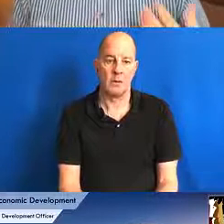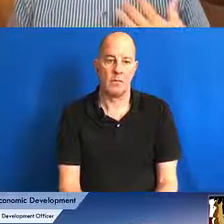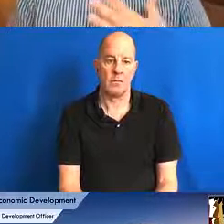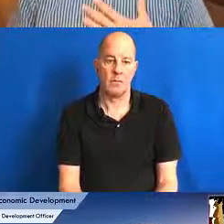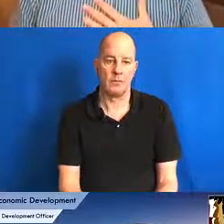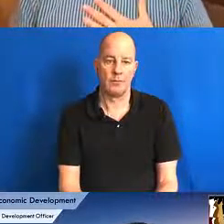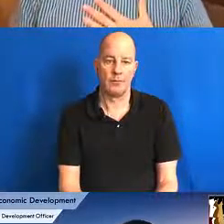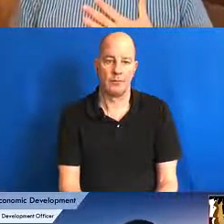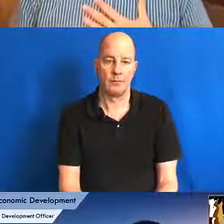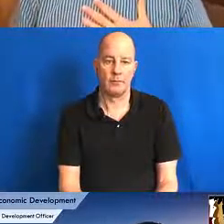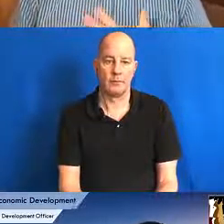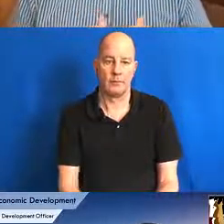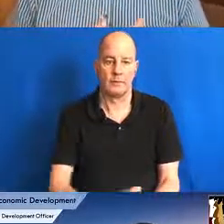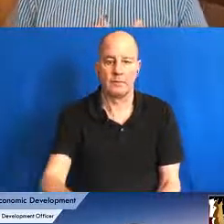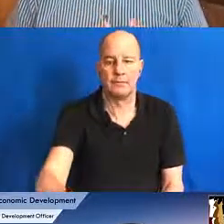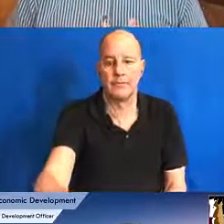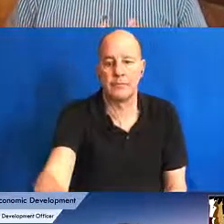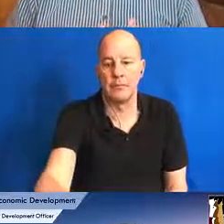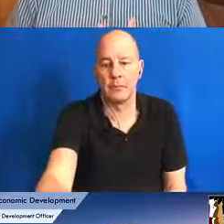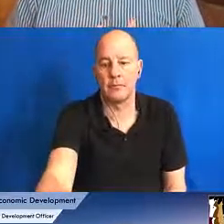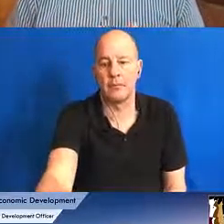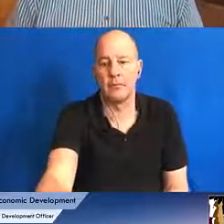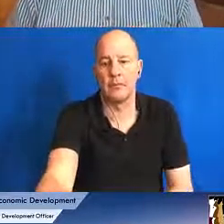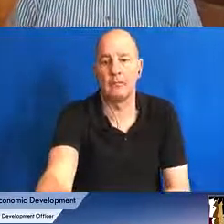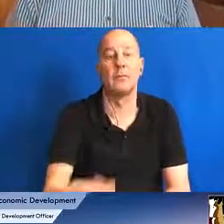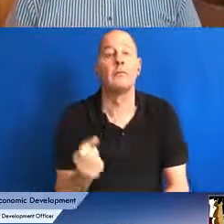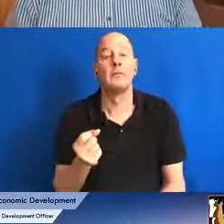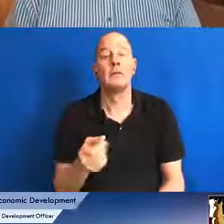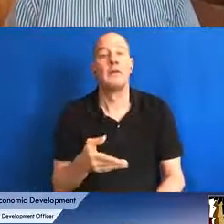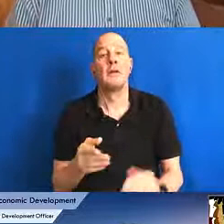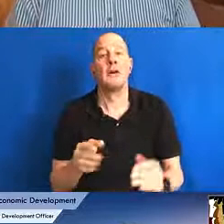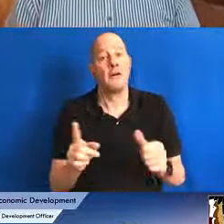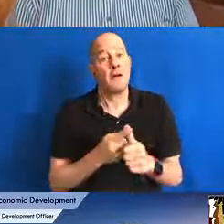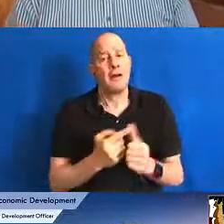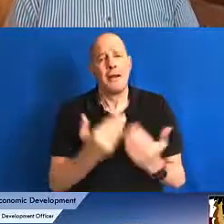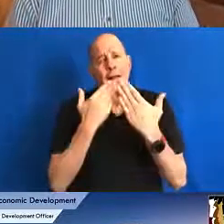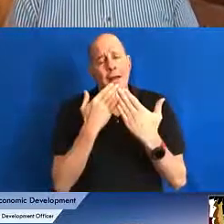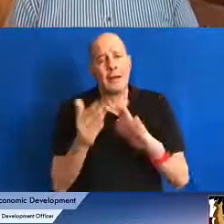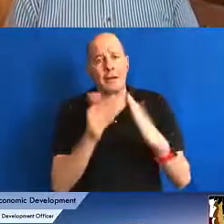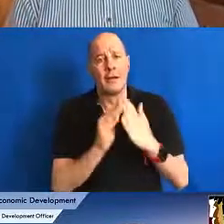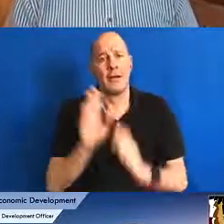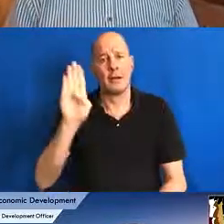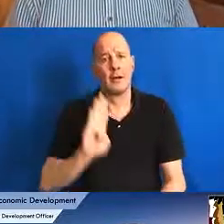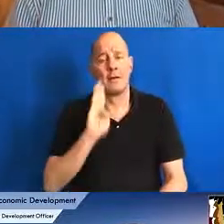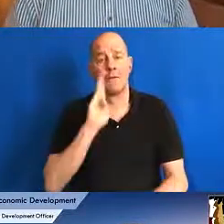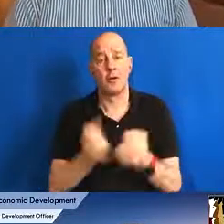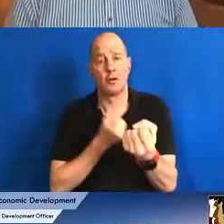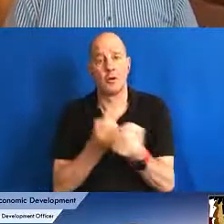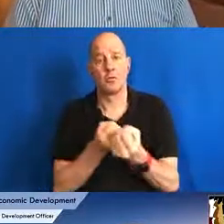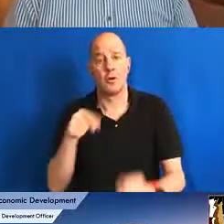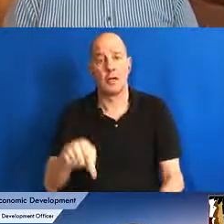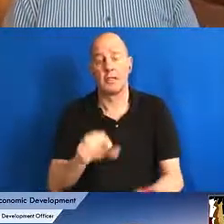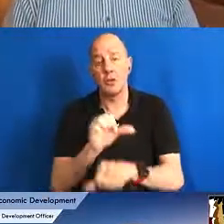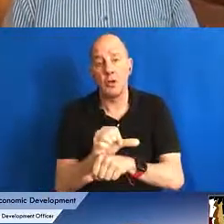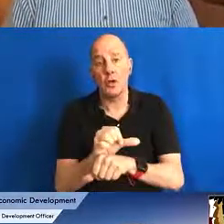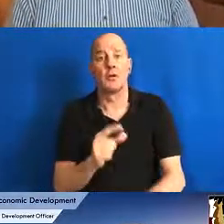Yeah, so before we get started, just wanted to thank the city of Berkeley for supporting this work, supporting